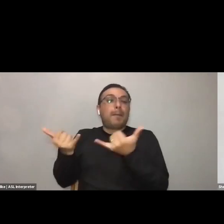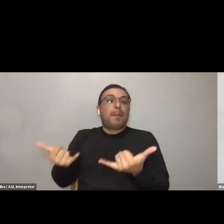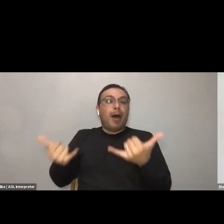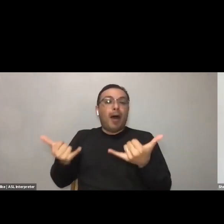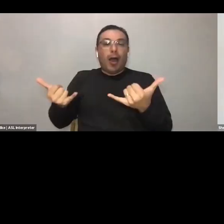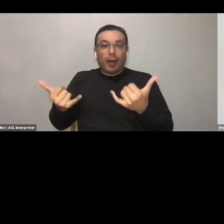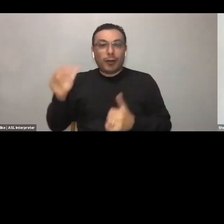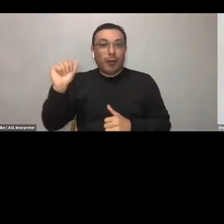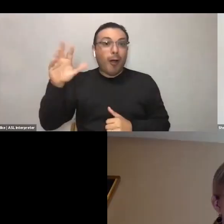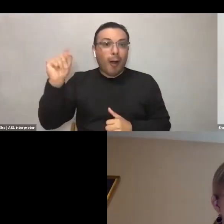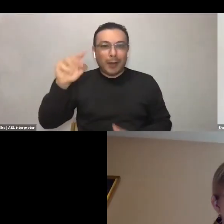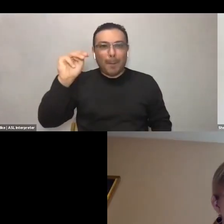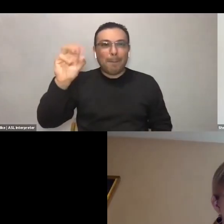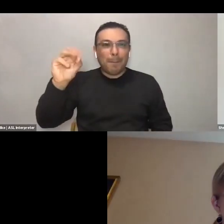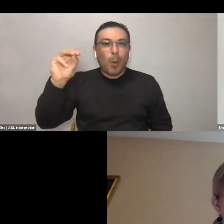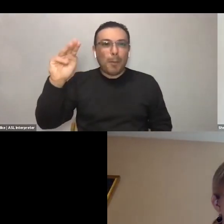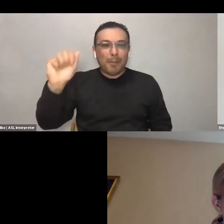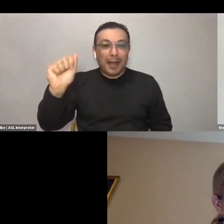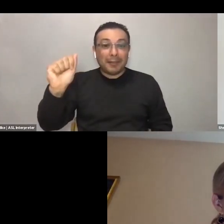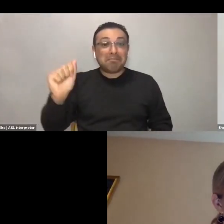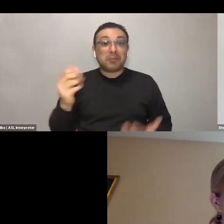Annie, let's get started. Thank you. Annie